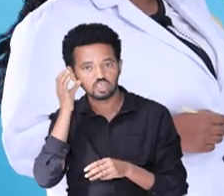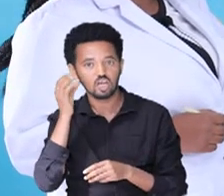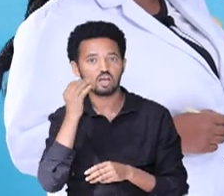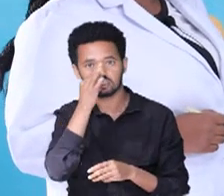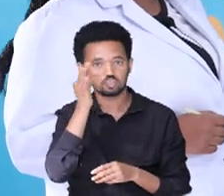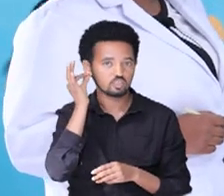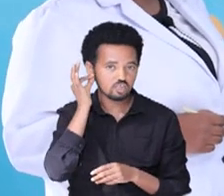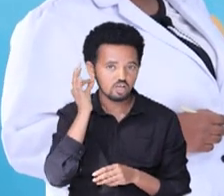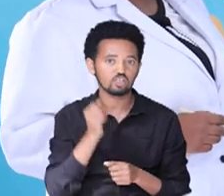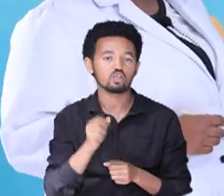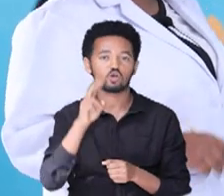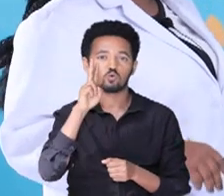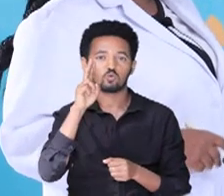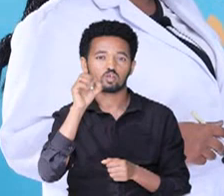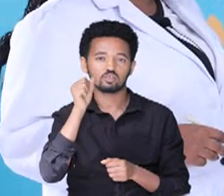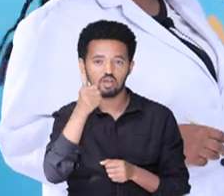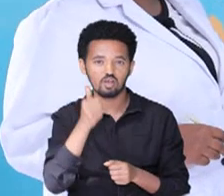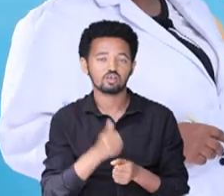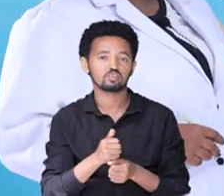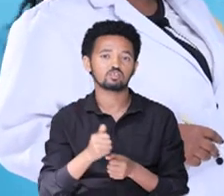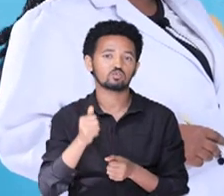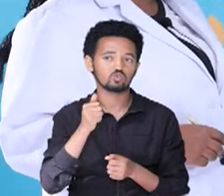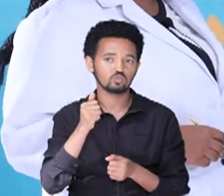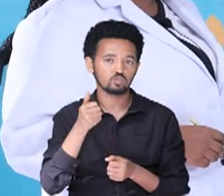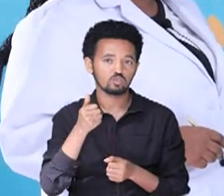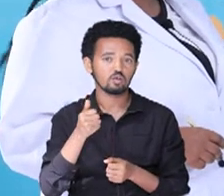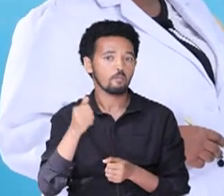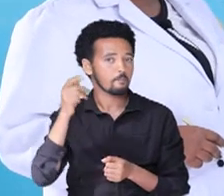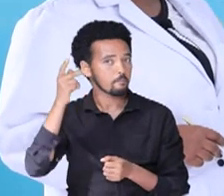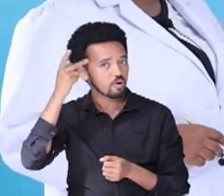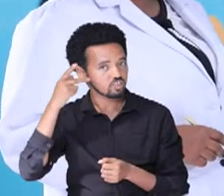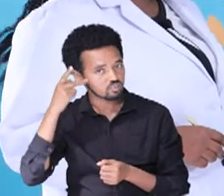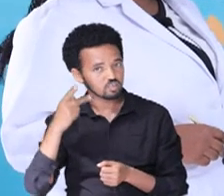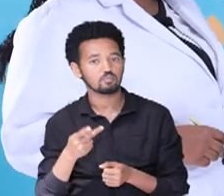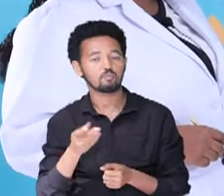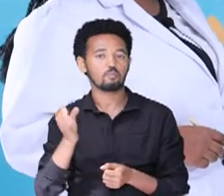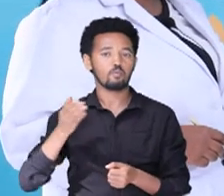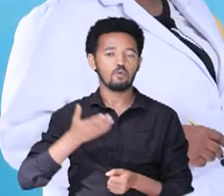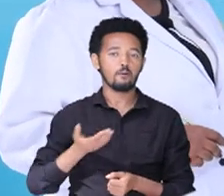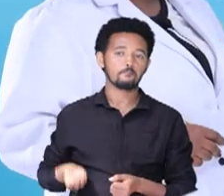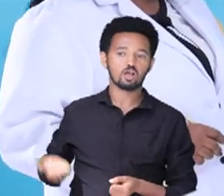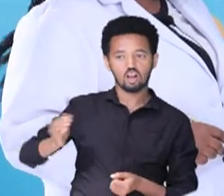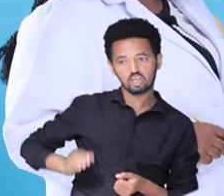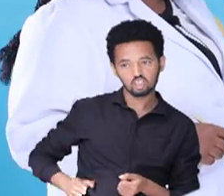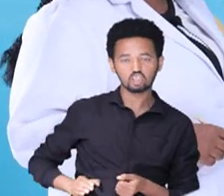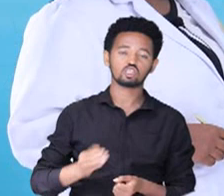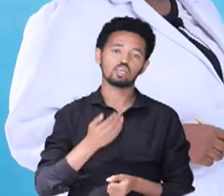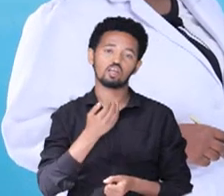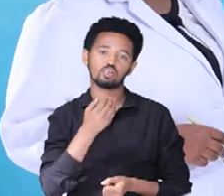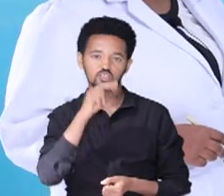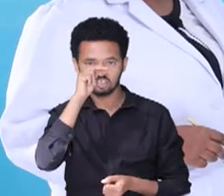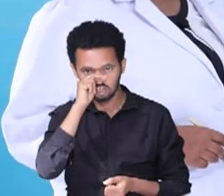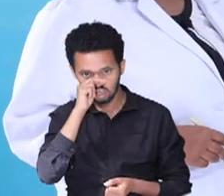India, USA, Indonesia, Brazil, Pakistan, Bangladesh, Nigeria,